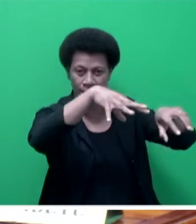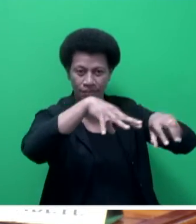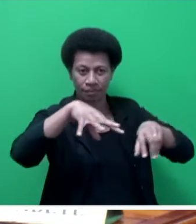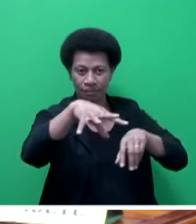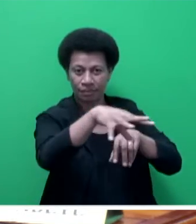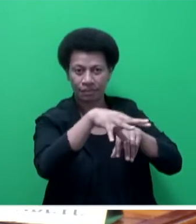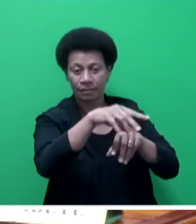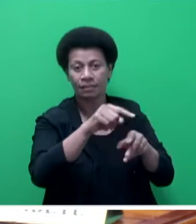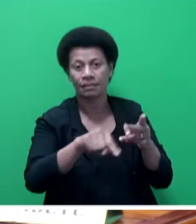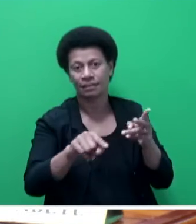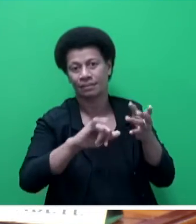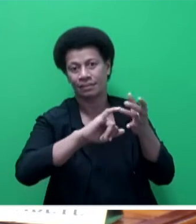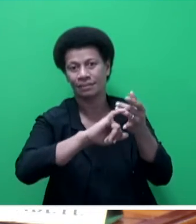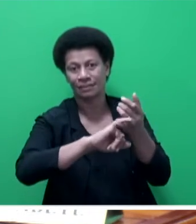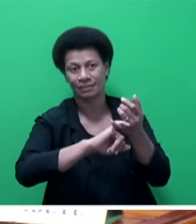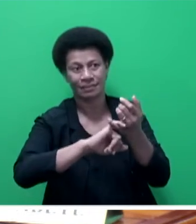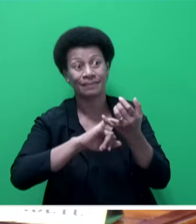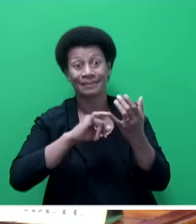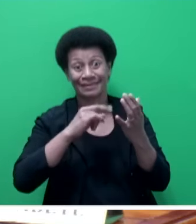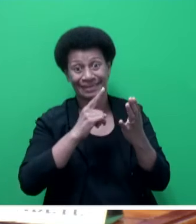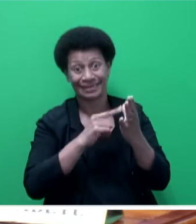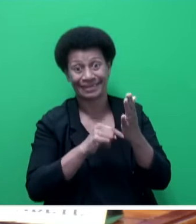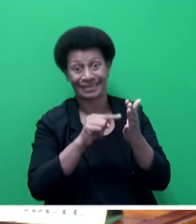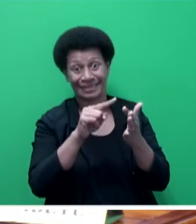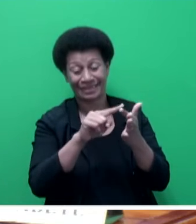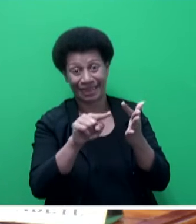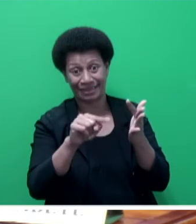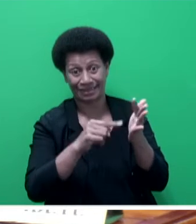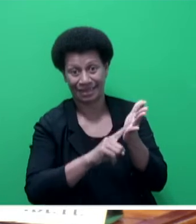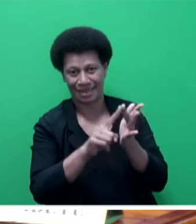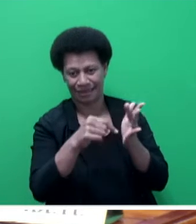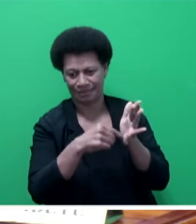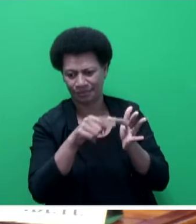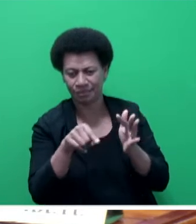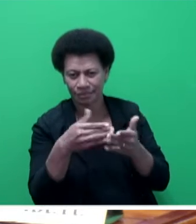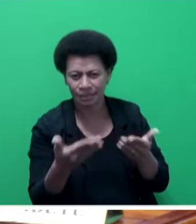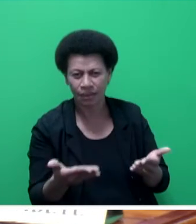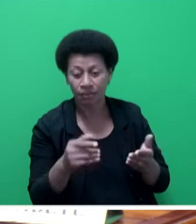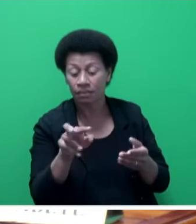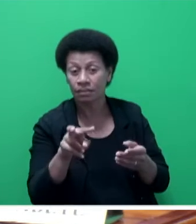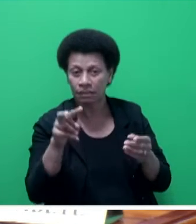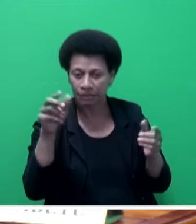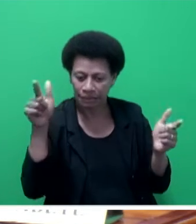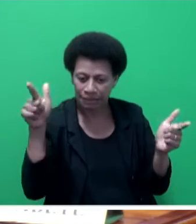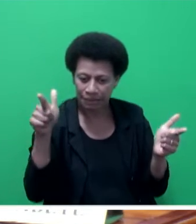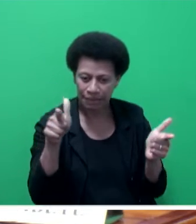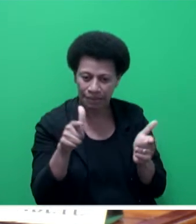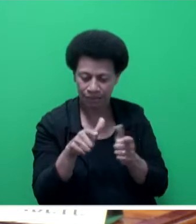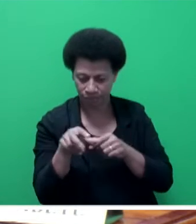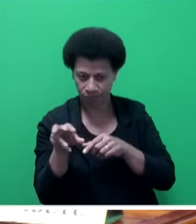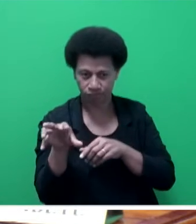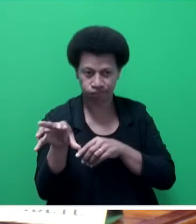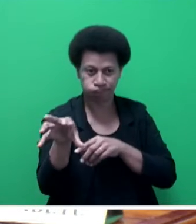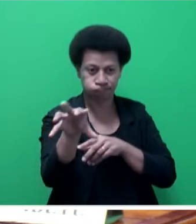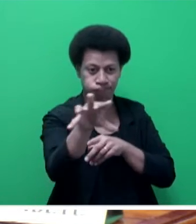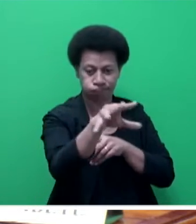usually within the range of 15 minutes, but it has come down now to lesser than 15